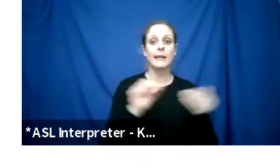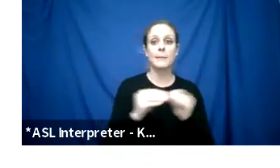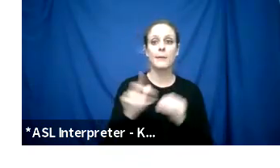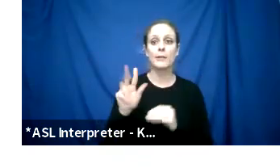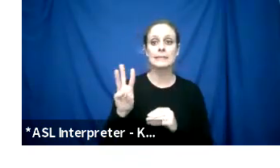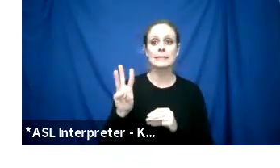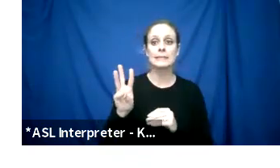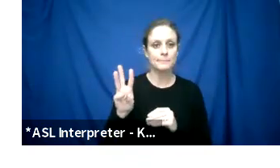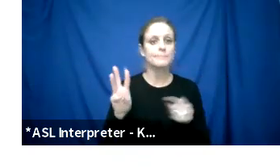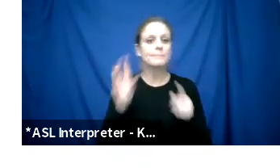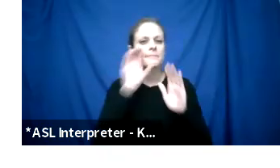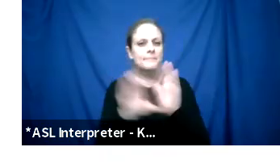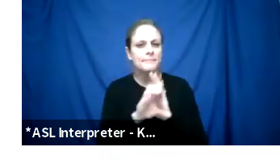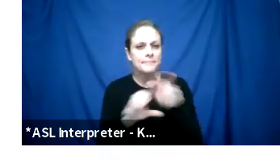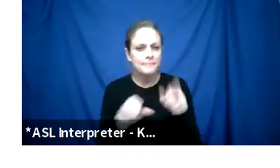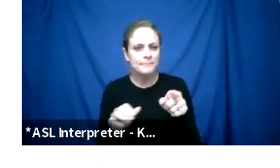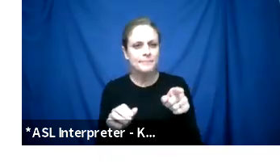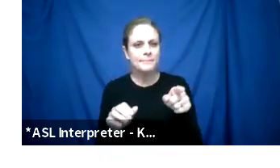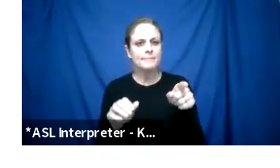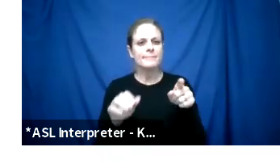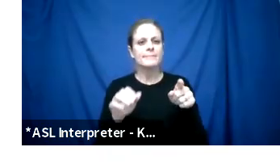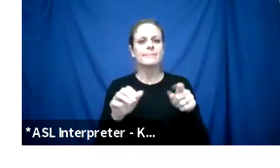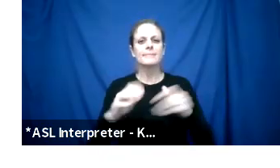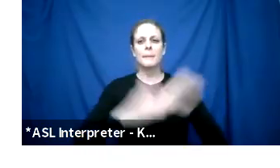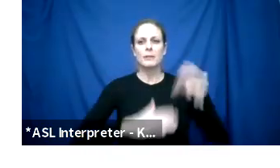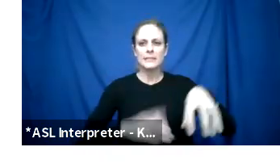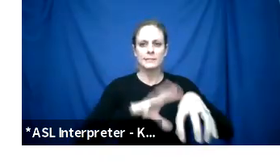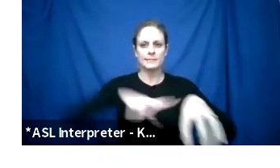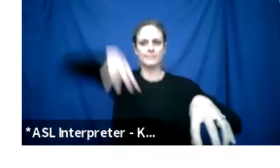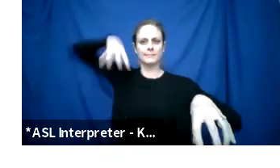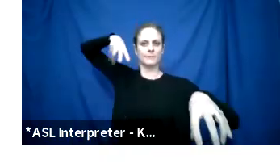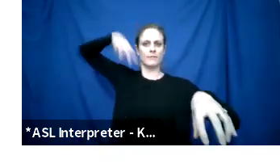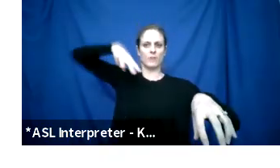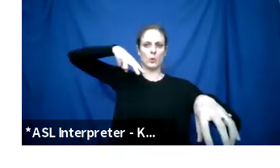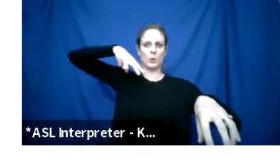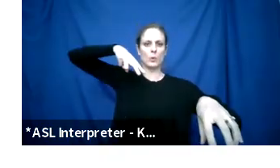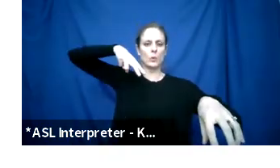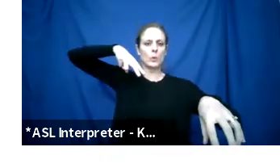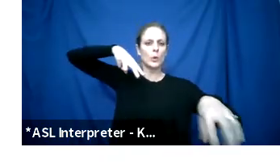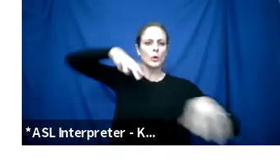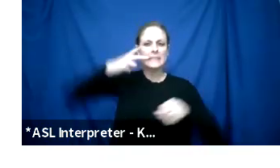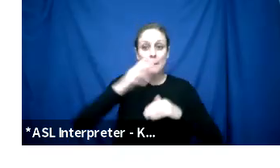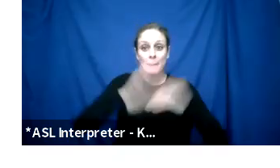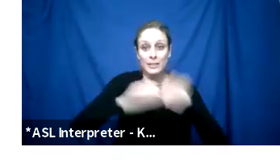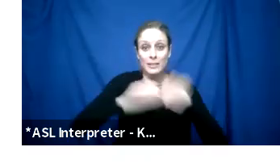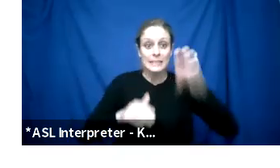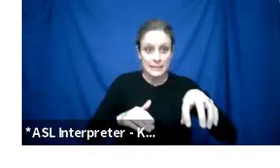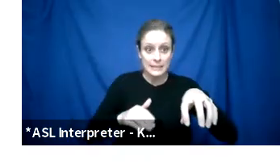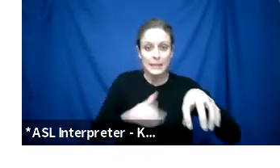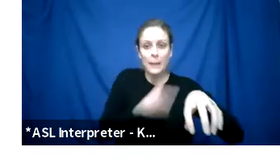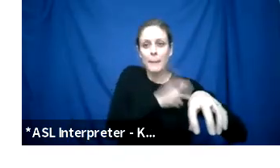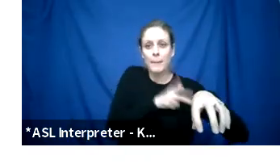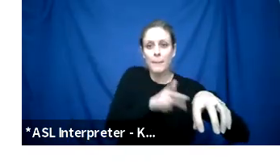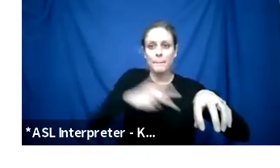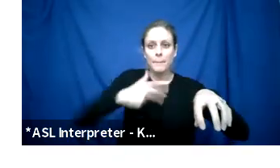is a graphic of kind of an overhead view of a site, and it incorporates a building and then a couple of parking lots